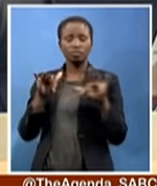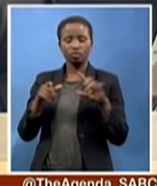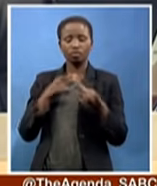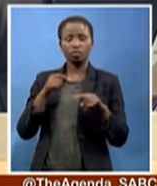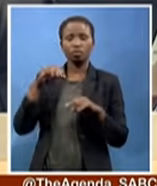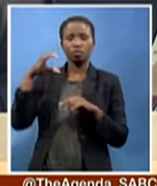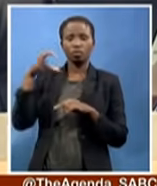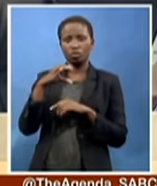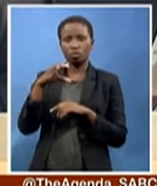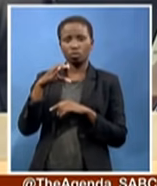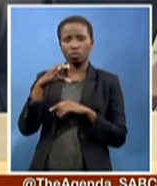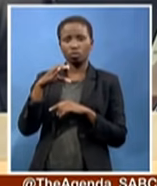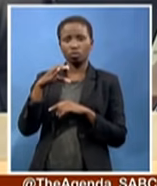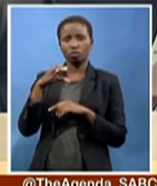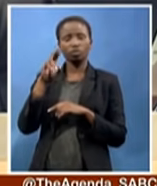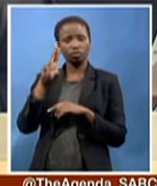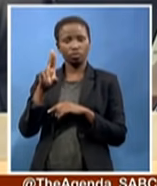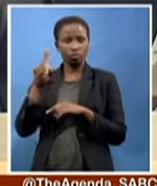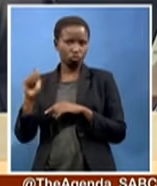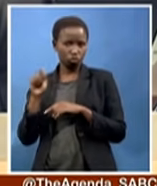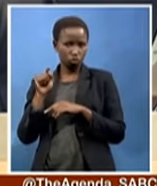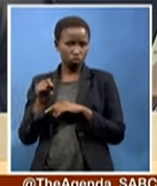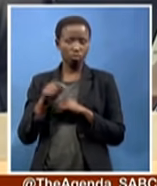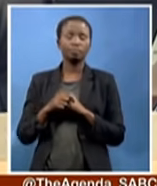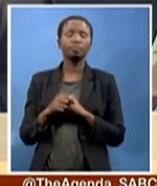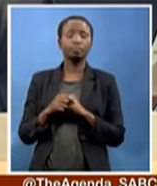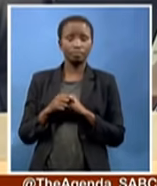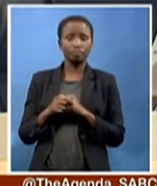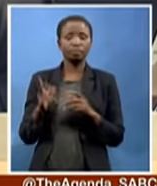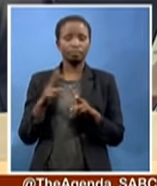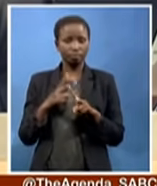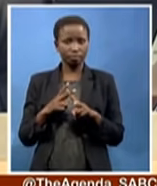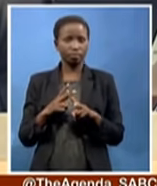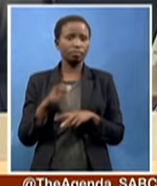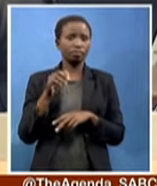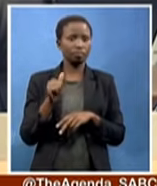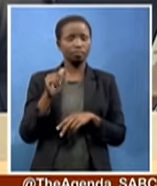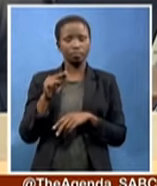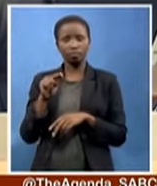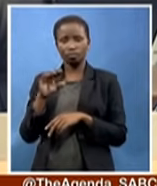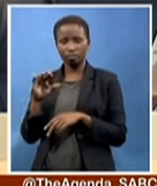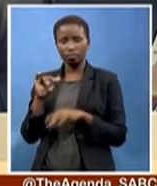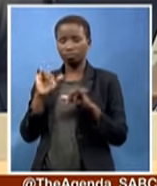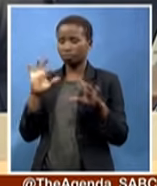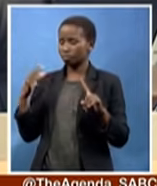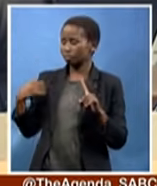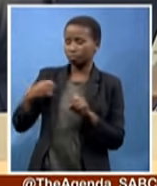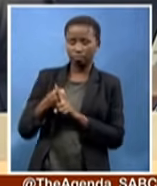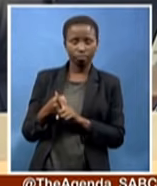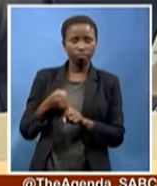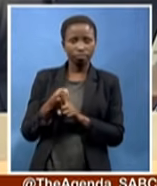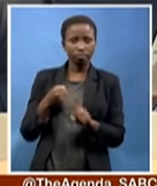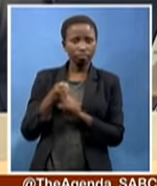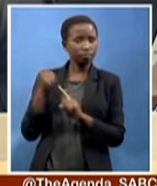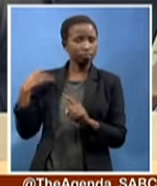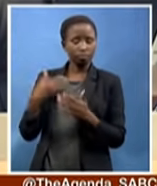by ANC veterans and other outside structures of the organization, including civil